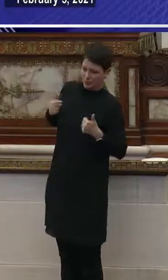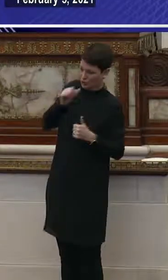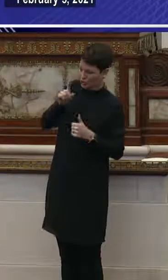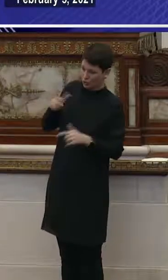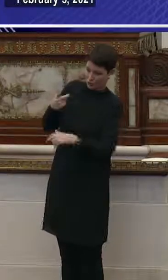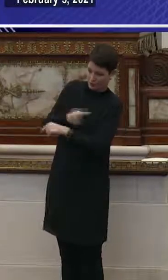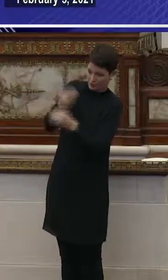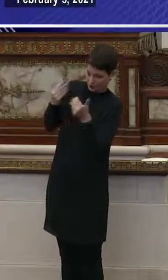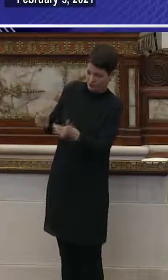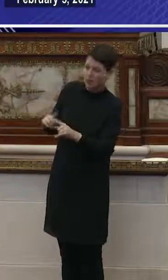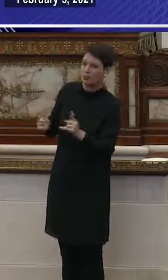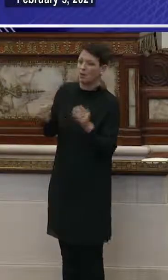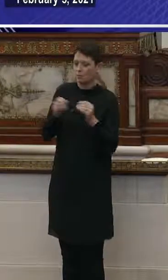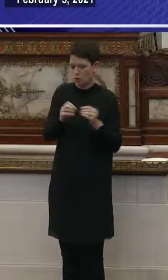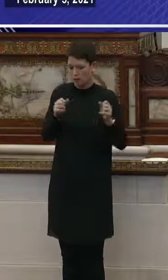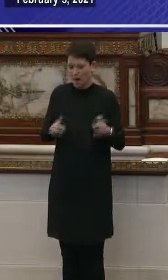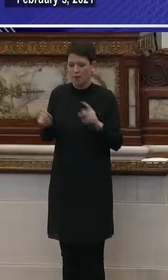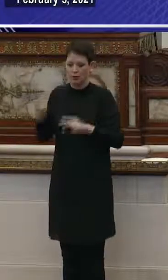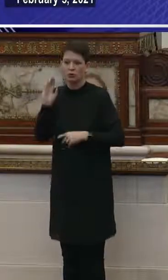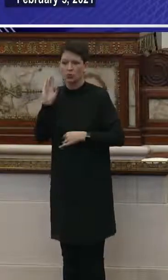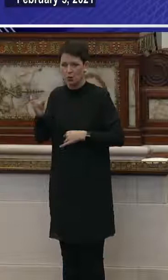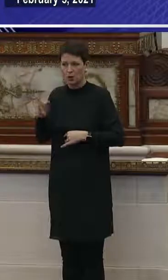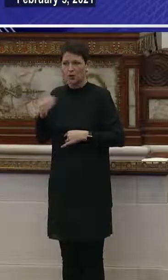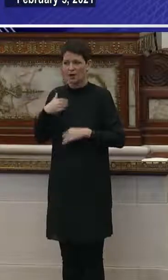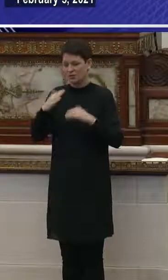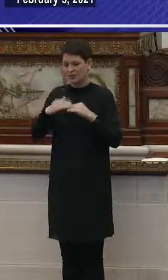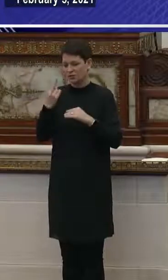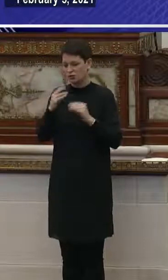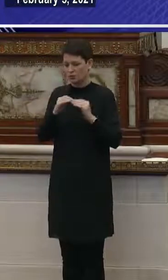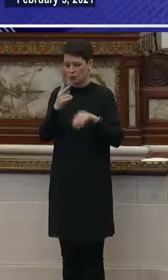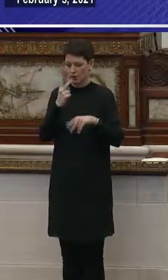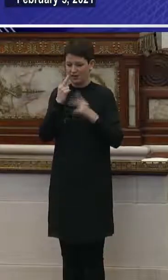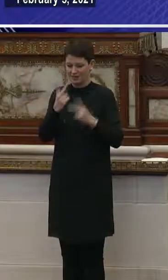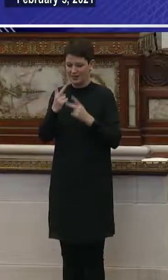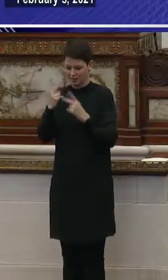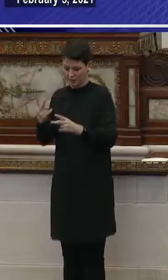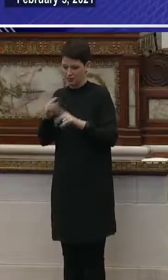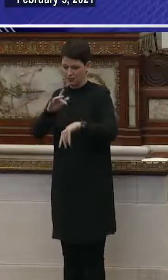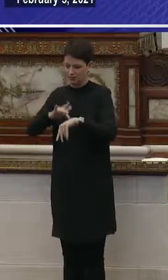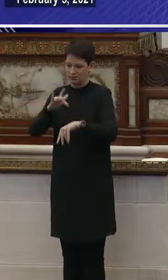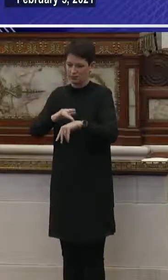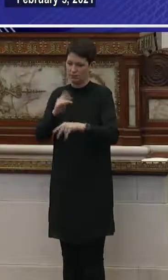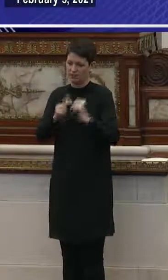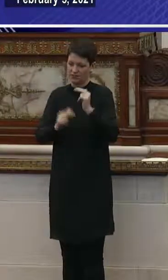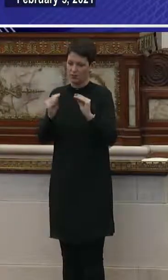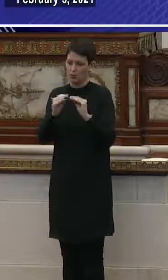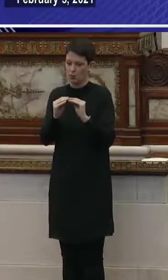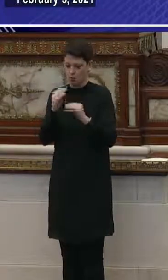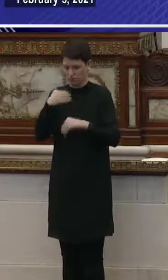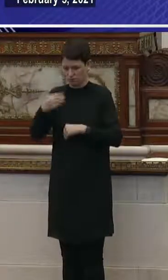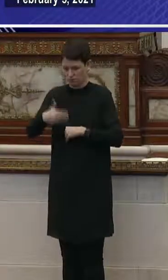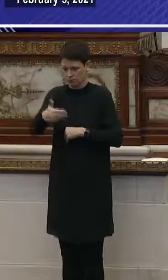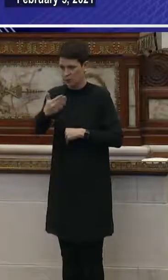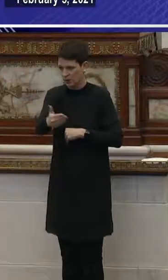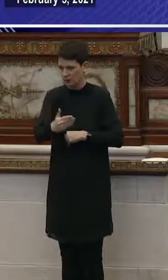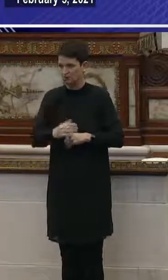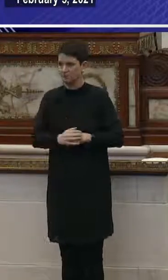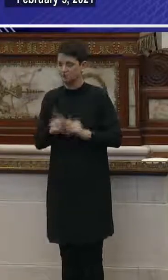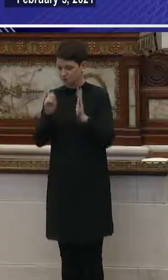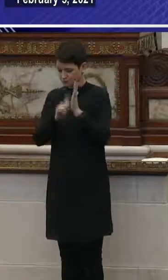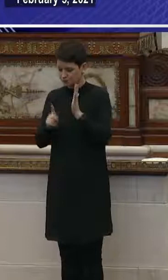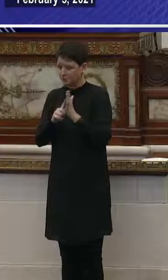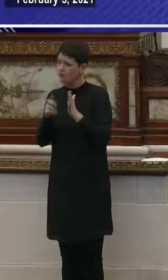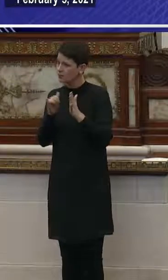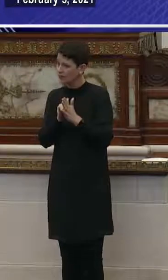is more opportunities because they'll be doing at least 2 more visits to the facilities. And so we are looking at that. And to the extent that we feel